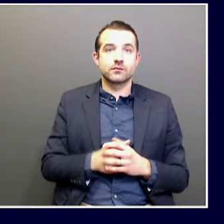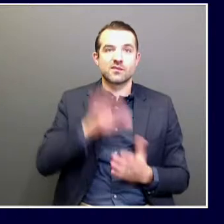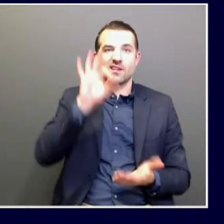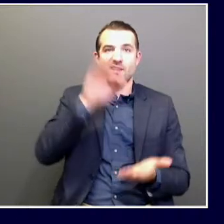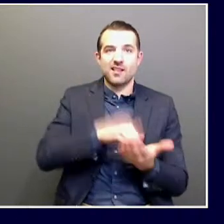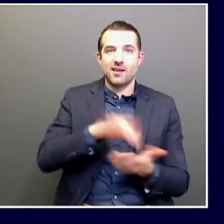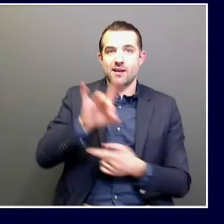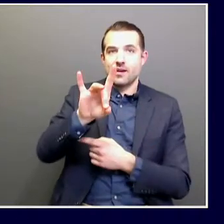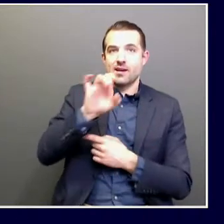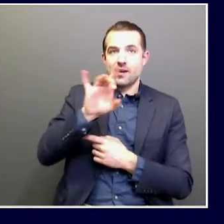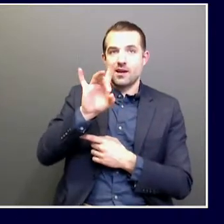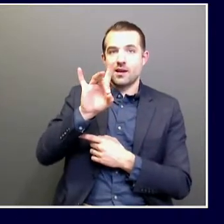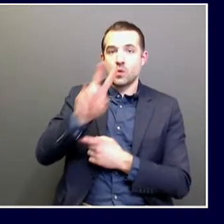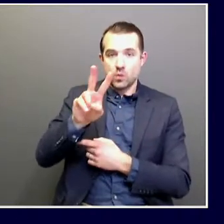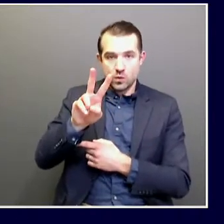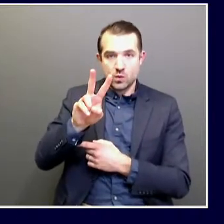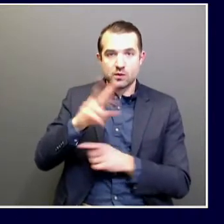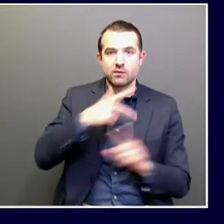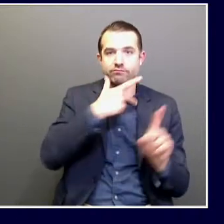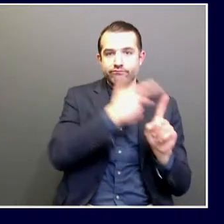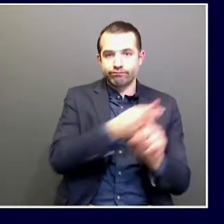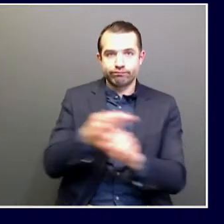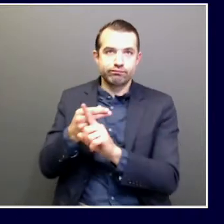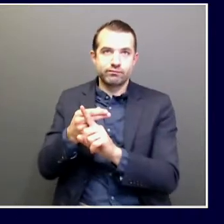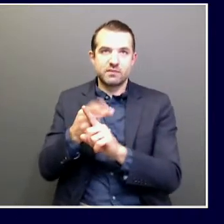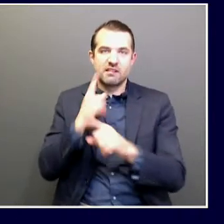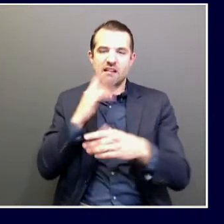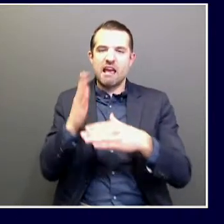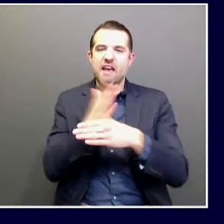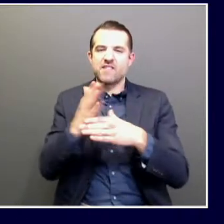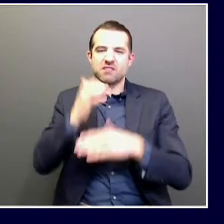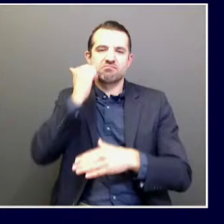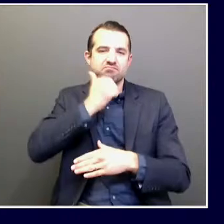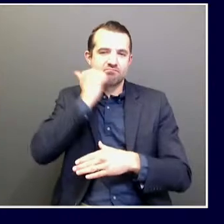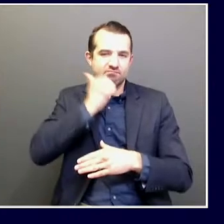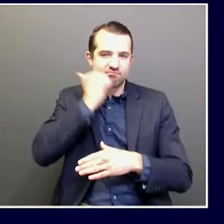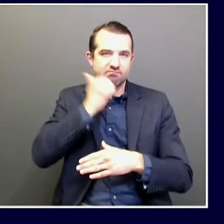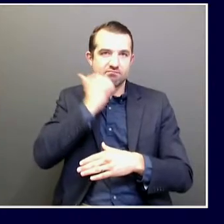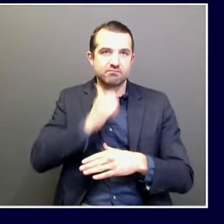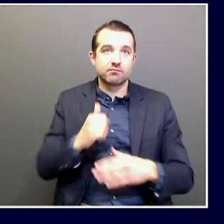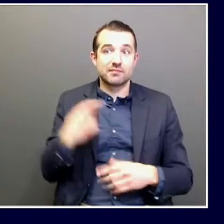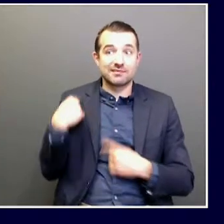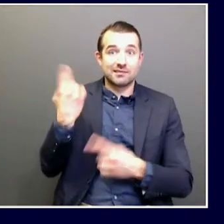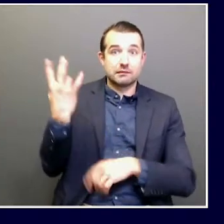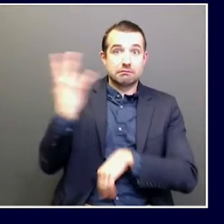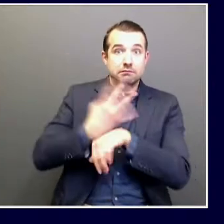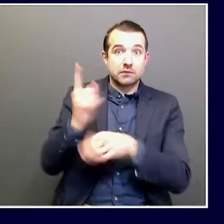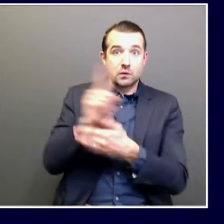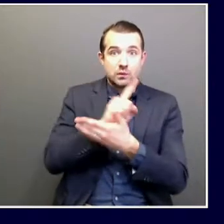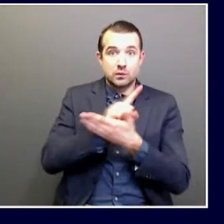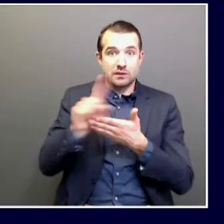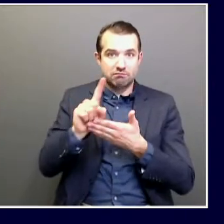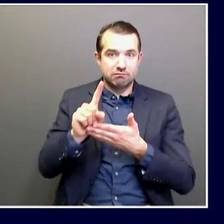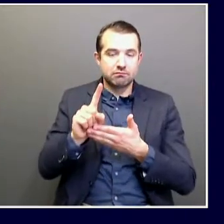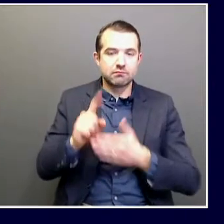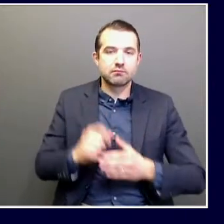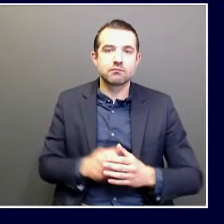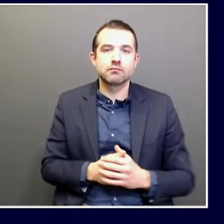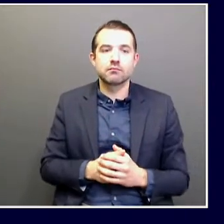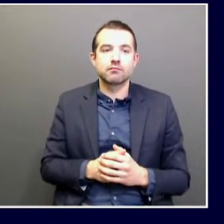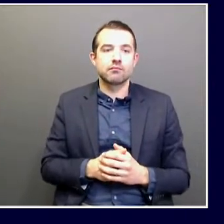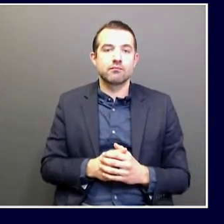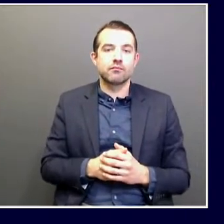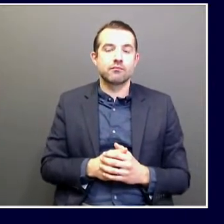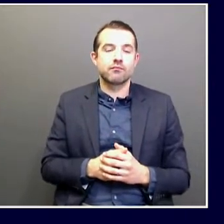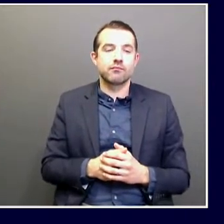9,882 doses on average every single day over the past 7 days. We're vaccinating right now at a rate that we